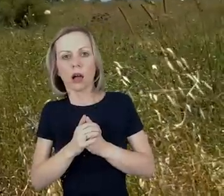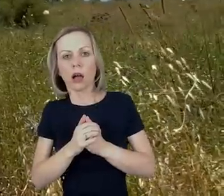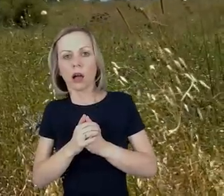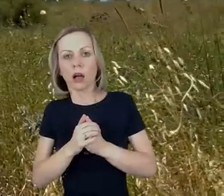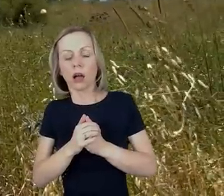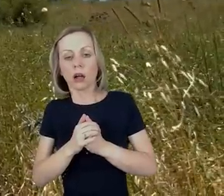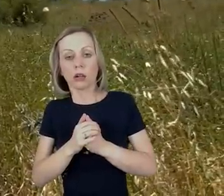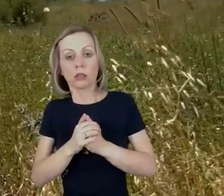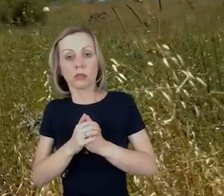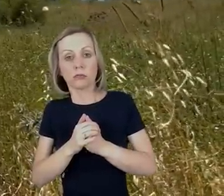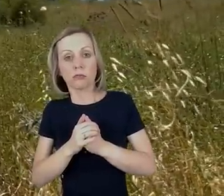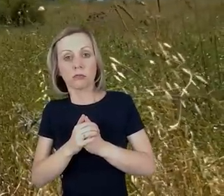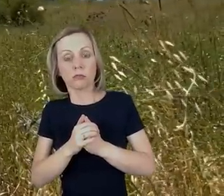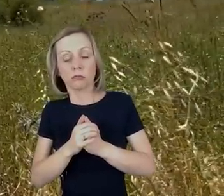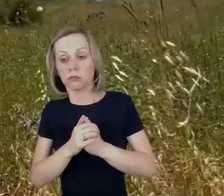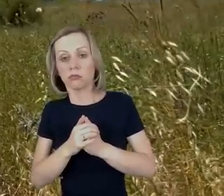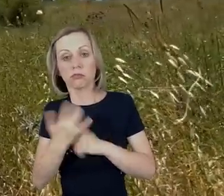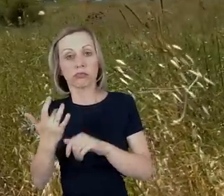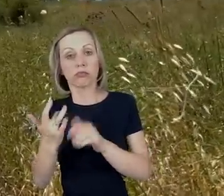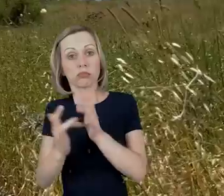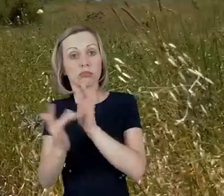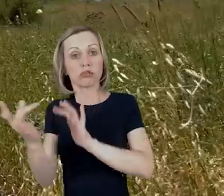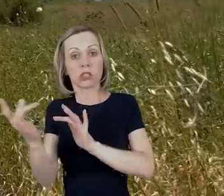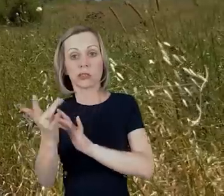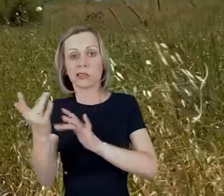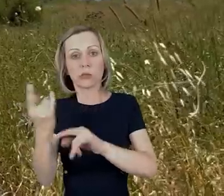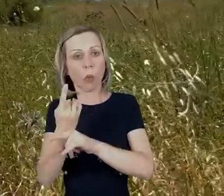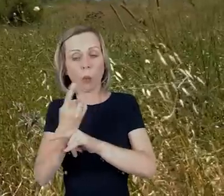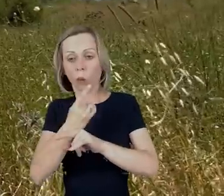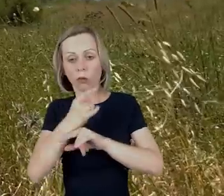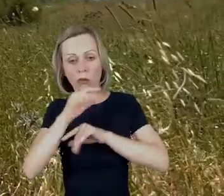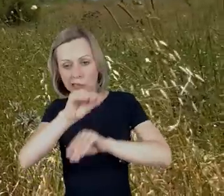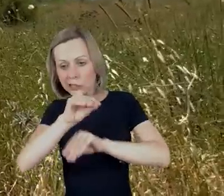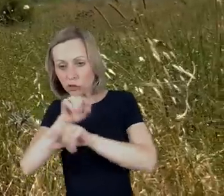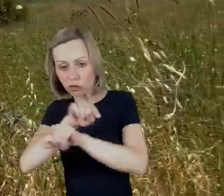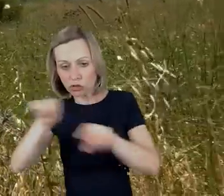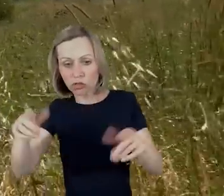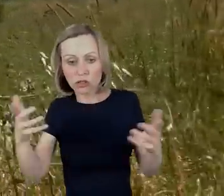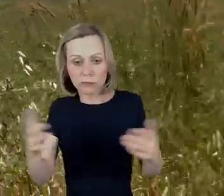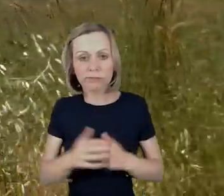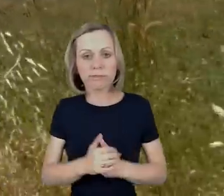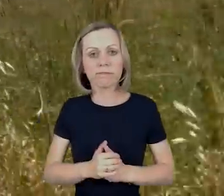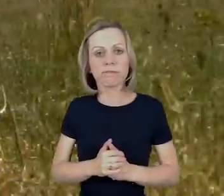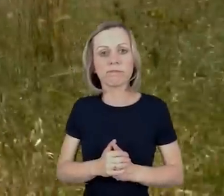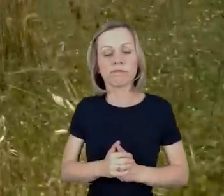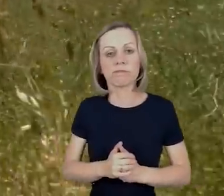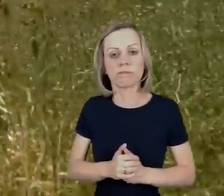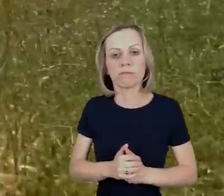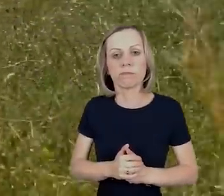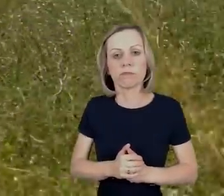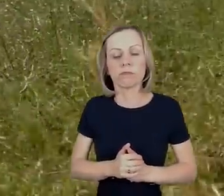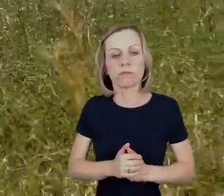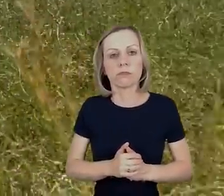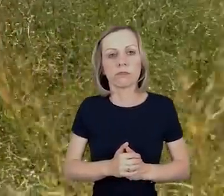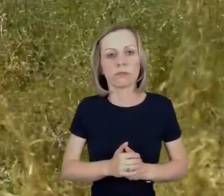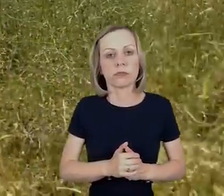disciples came to him, and then he began to speak, and he taught them, saying,